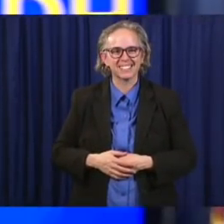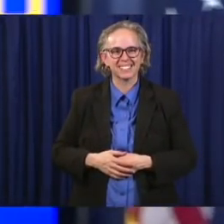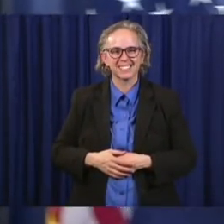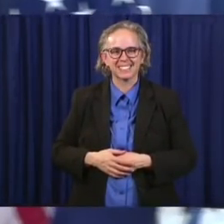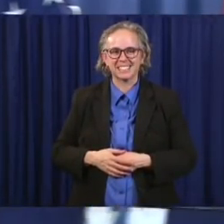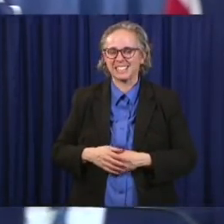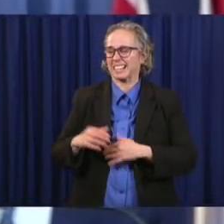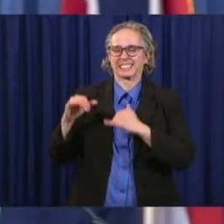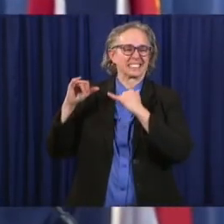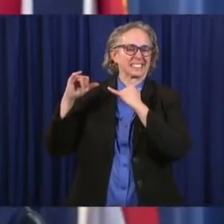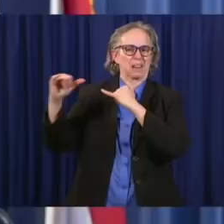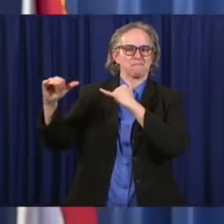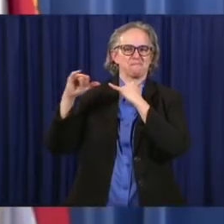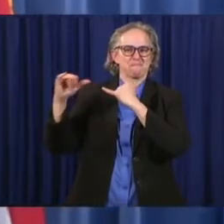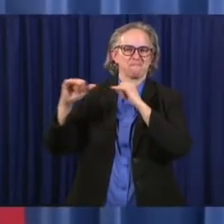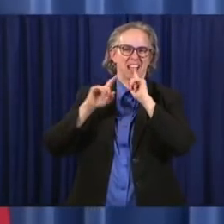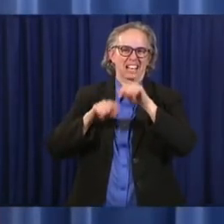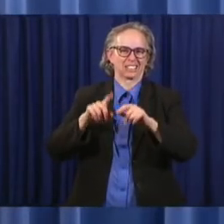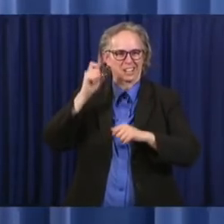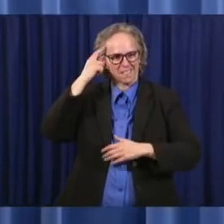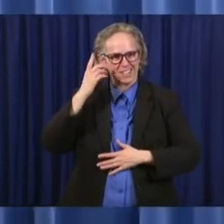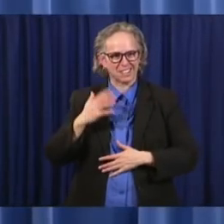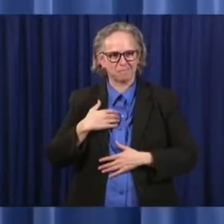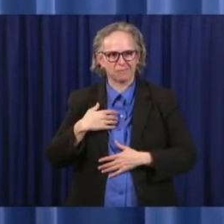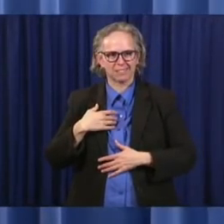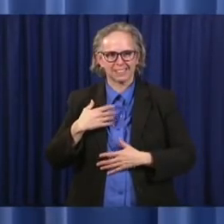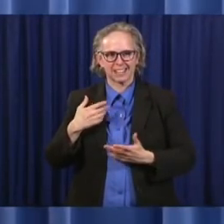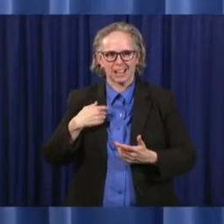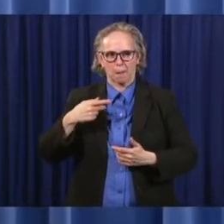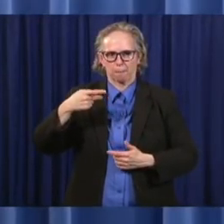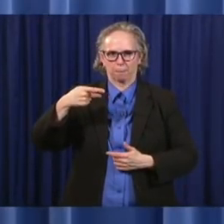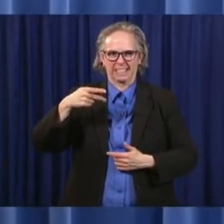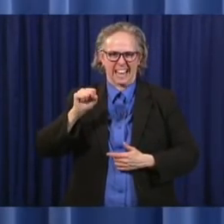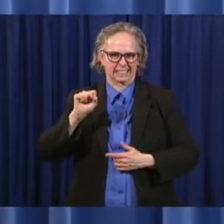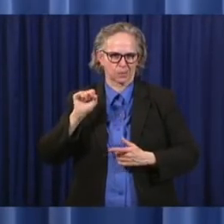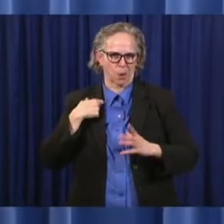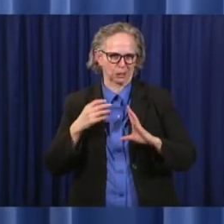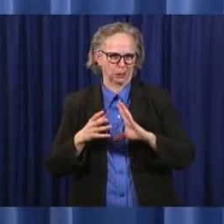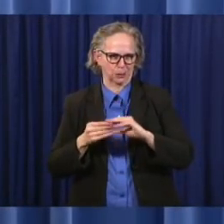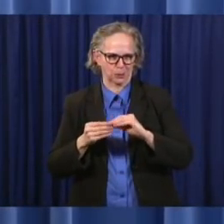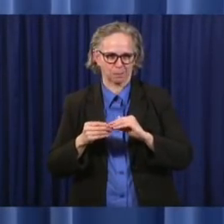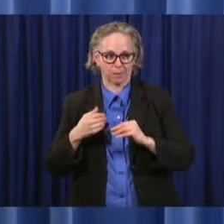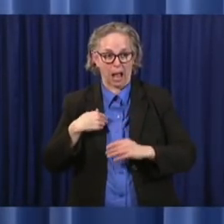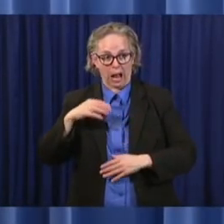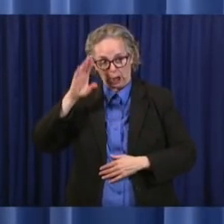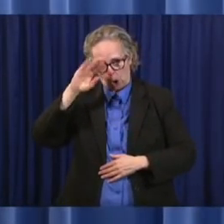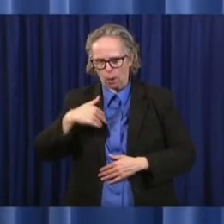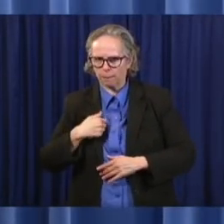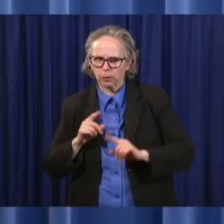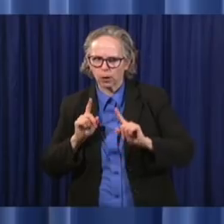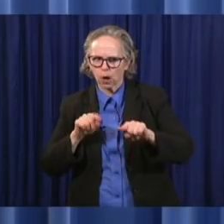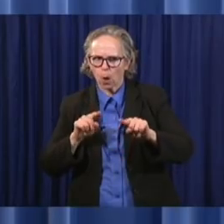Yes, I'll do the one PS that I know that I will be making runs to Young's Jersey Dairy to get ice cream,